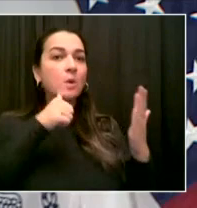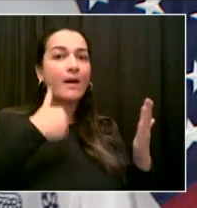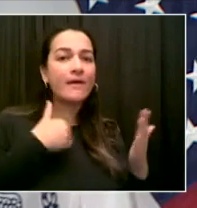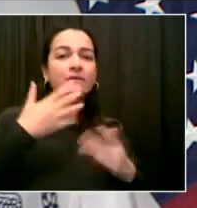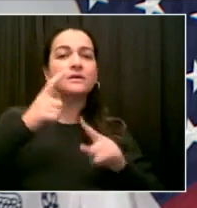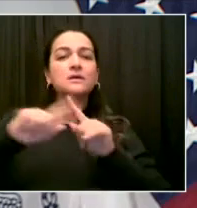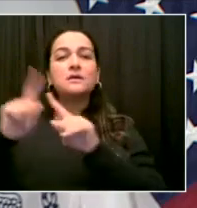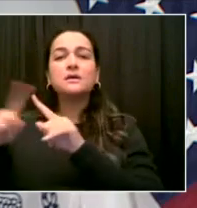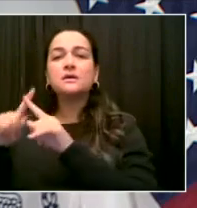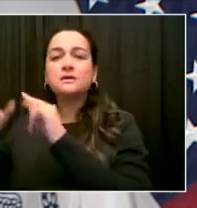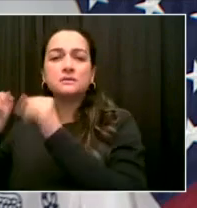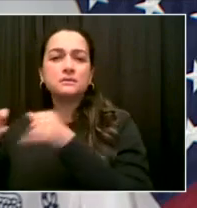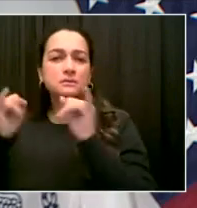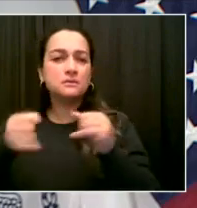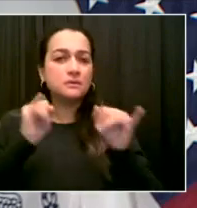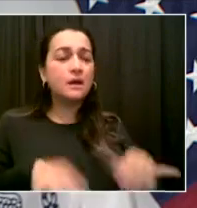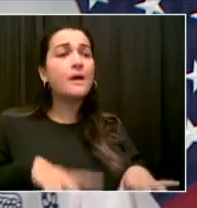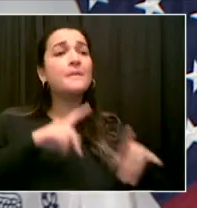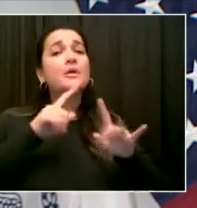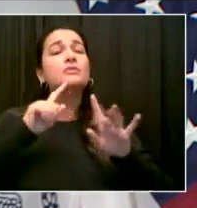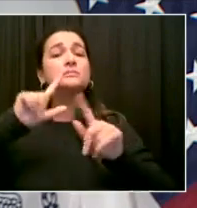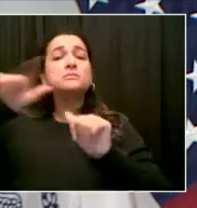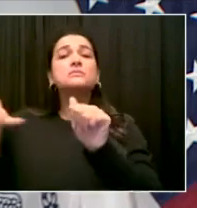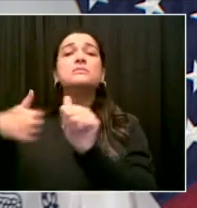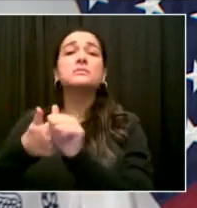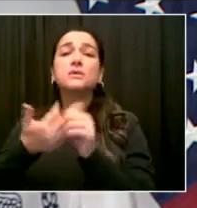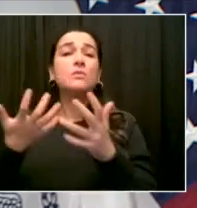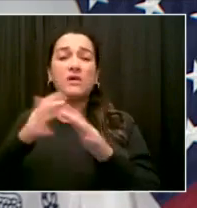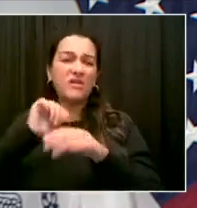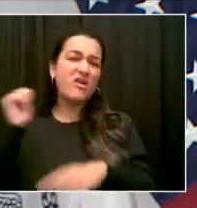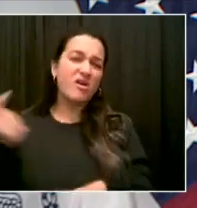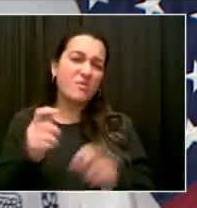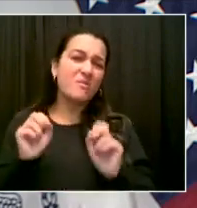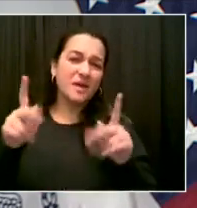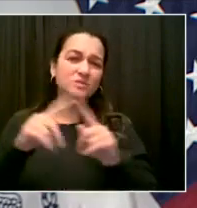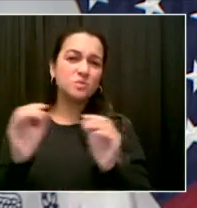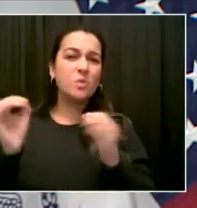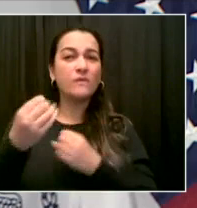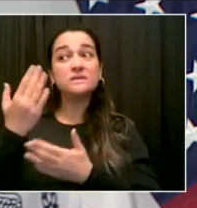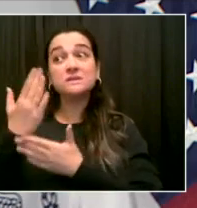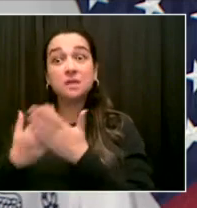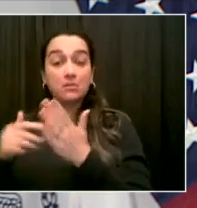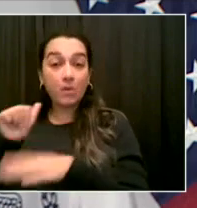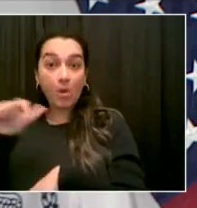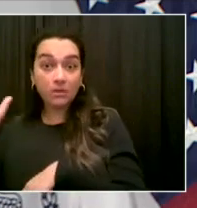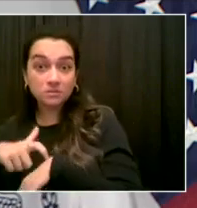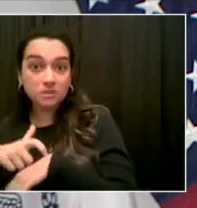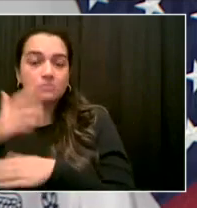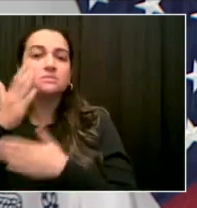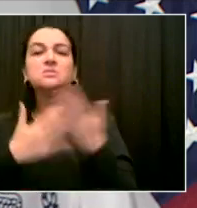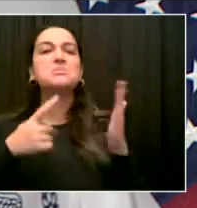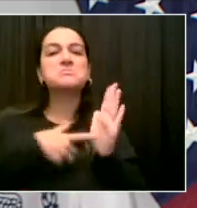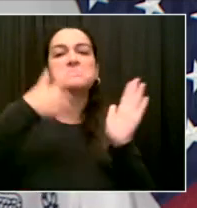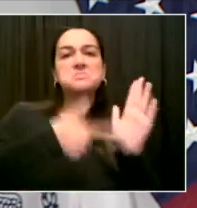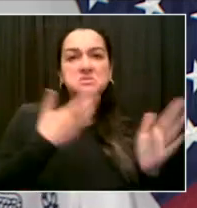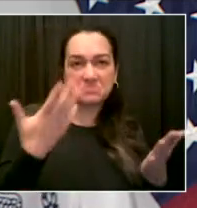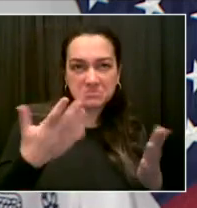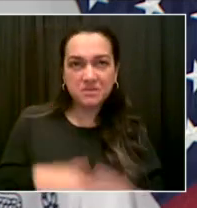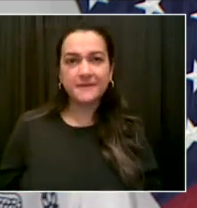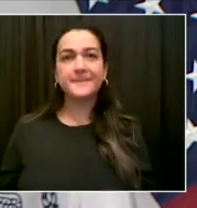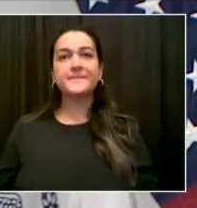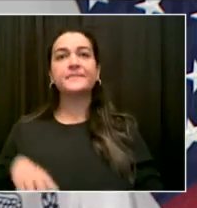Second question has to do with the resumption of 24/7 service on the subways, whenever that may be. The question is,